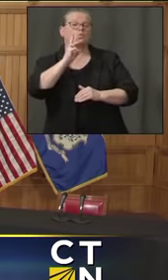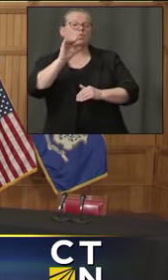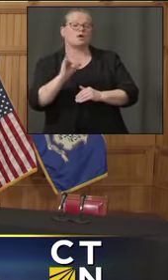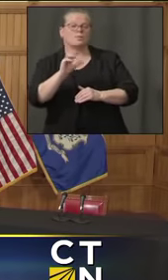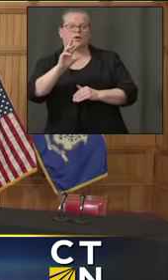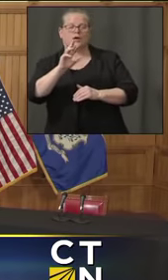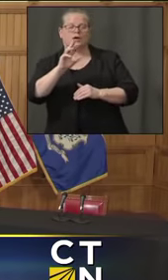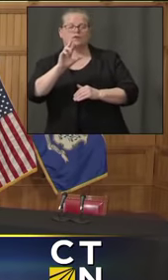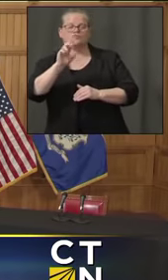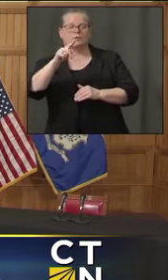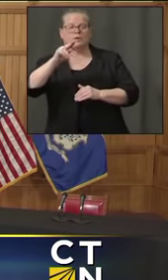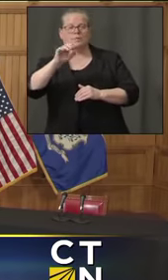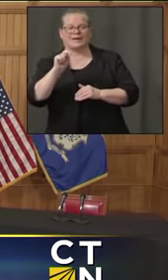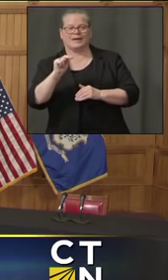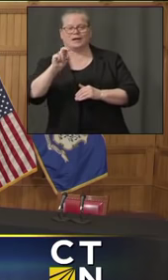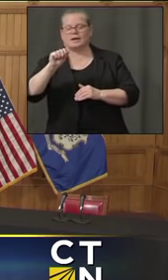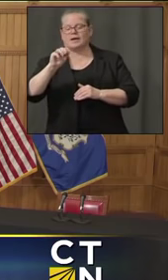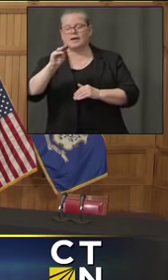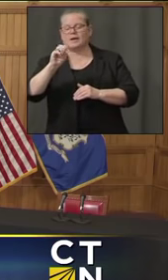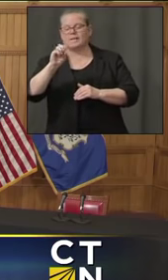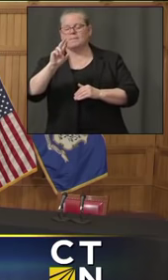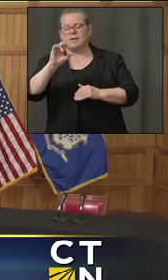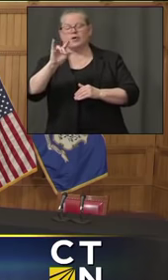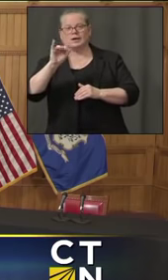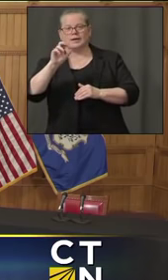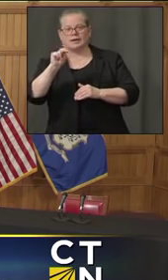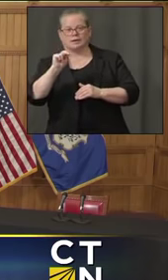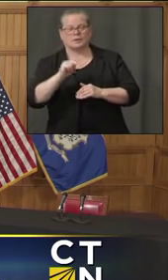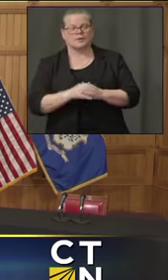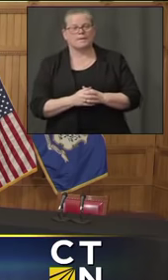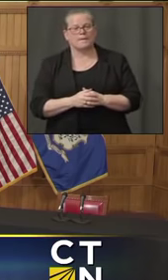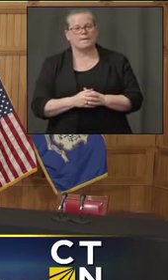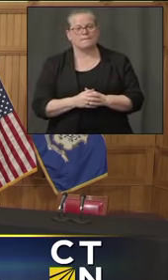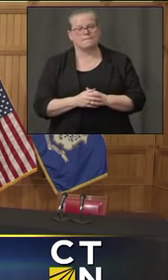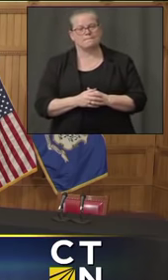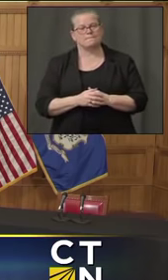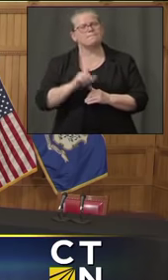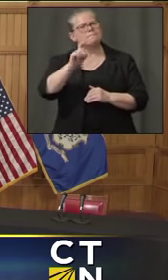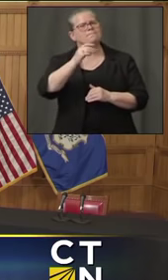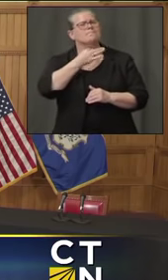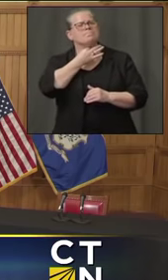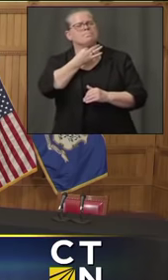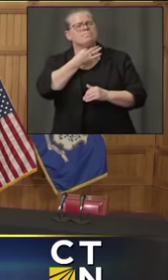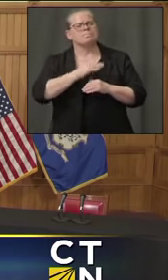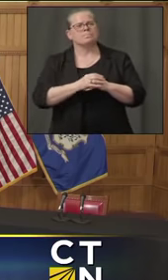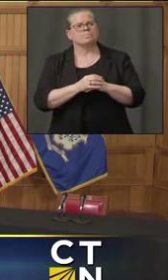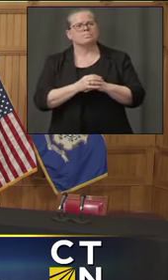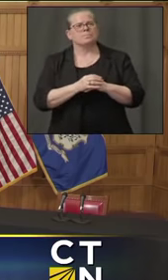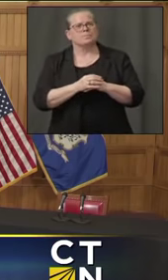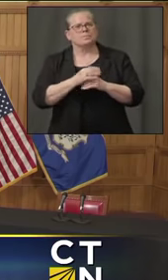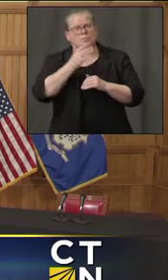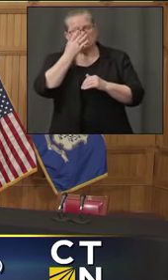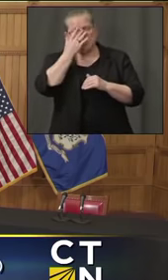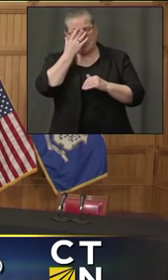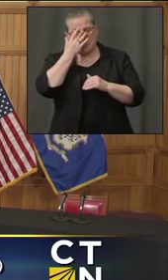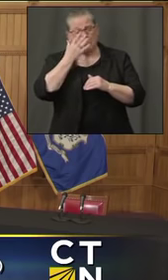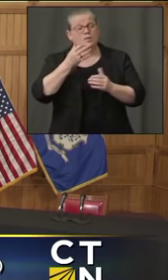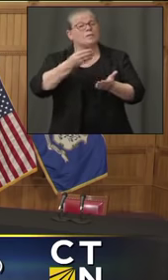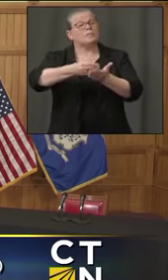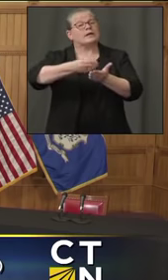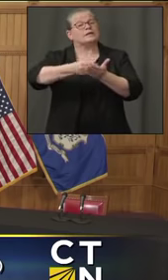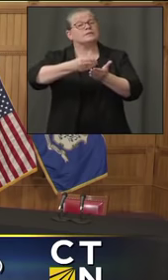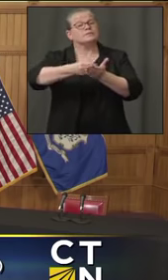Thank you. Do we have a total on the amount of money that has been spent